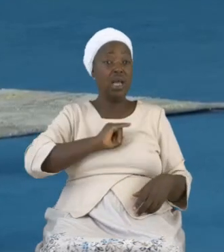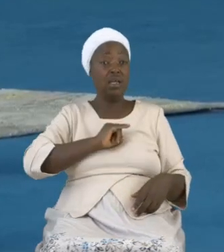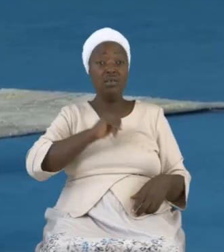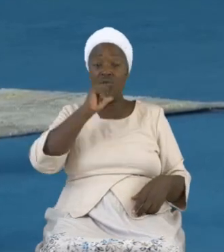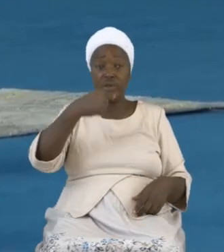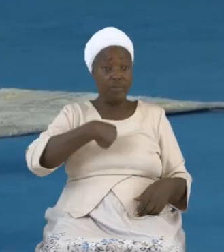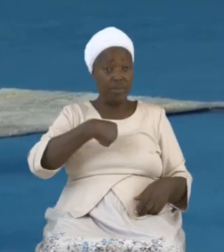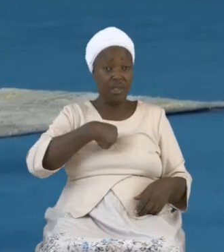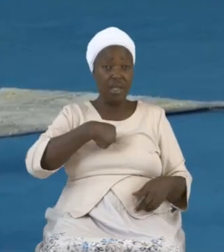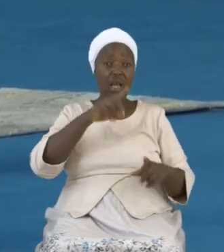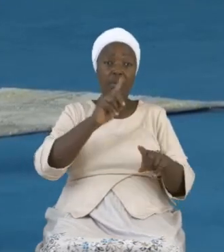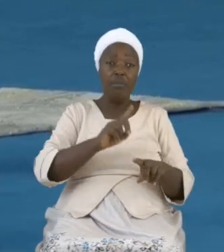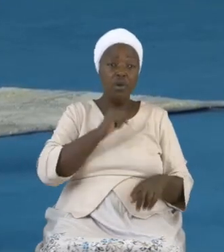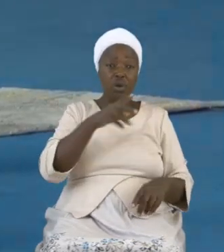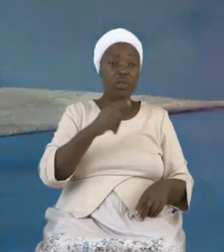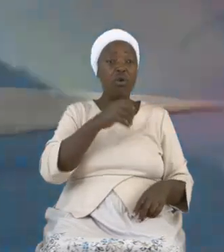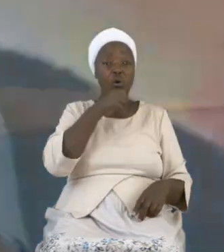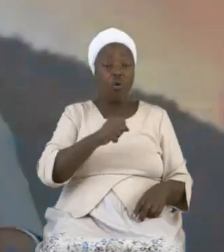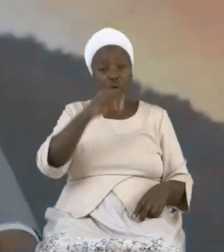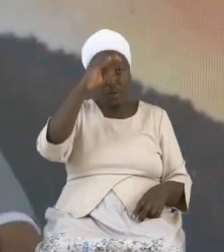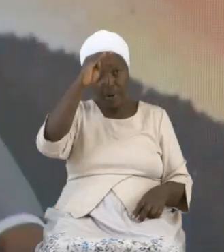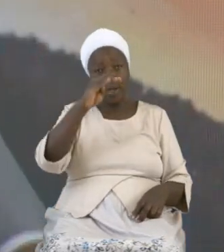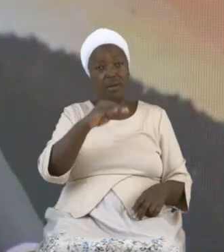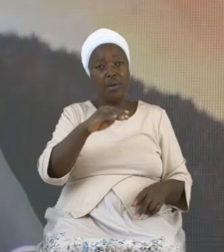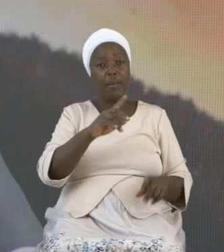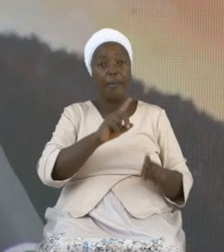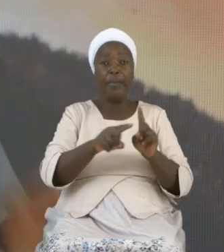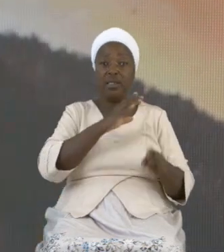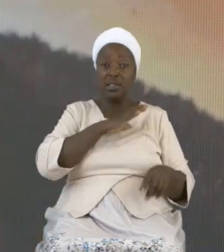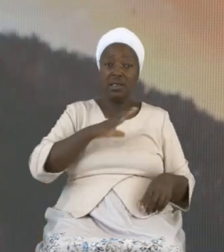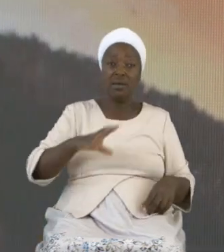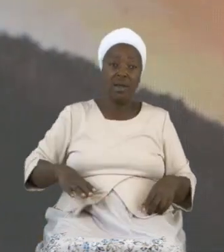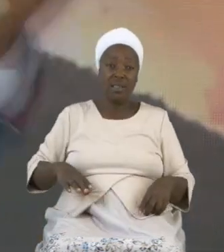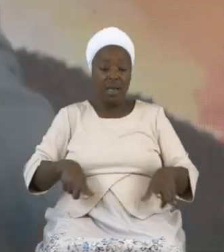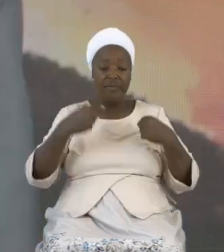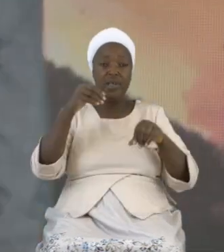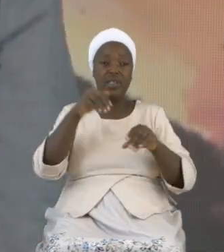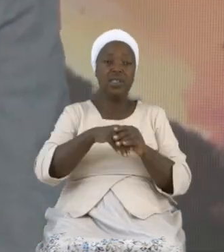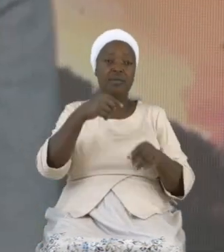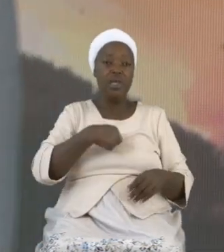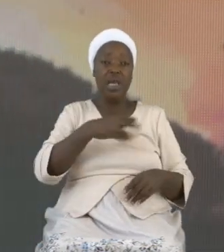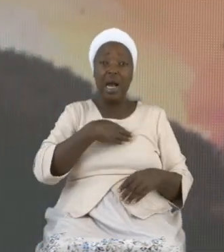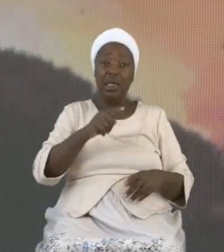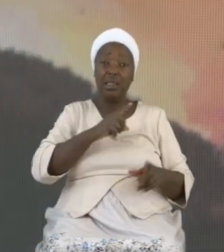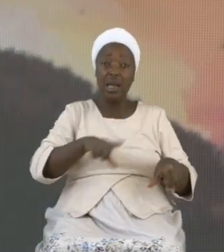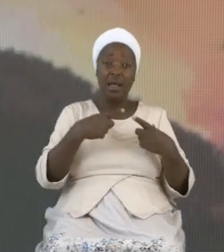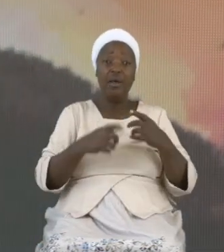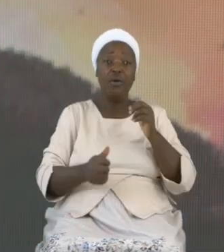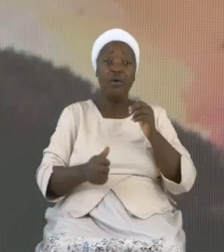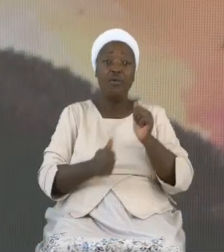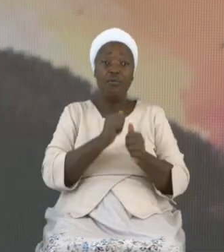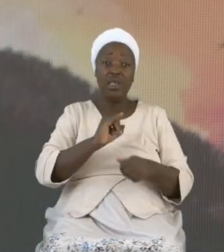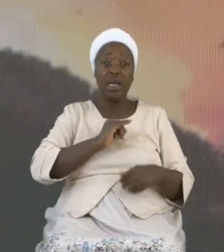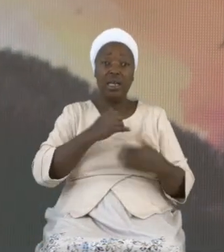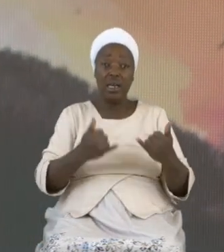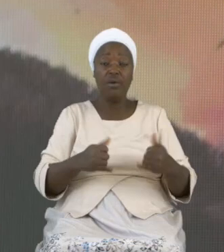old man, but Christ liveth in me. And the life which I now live